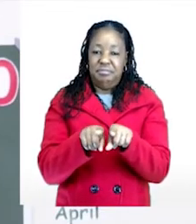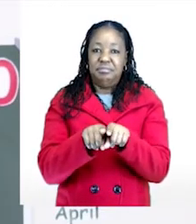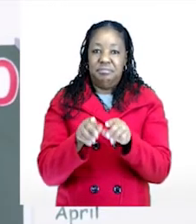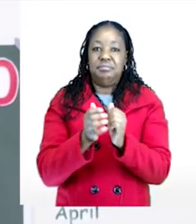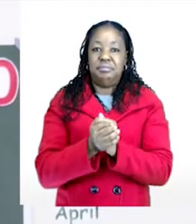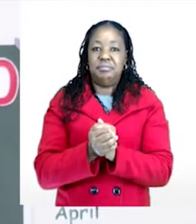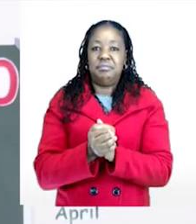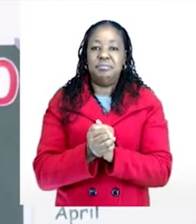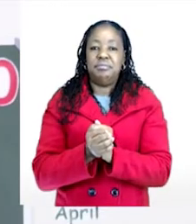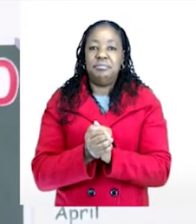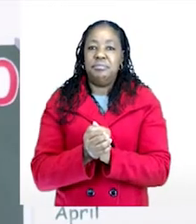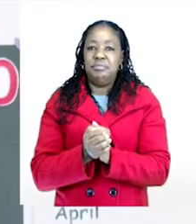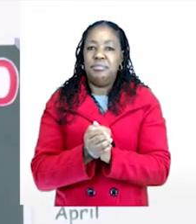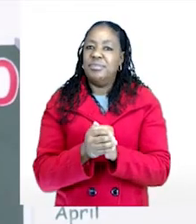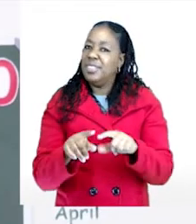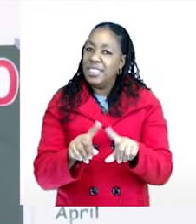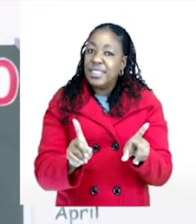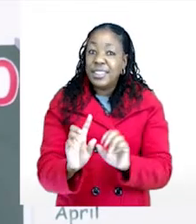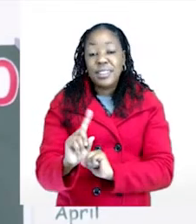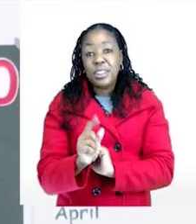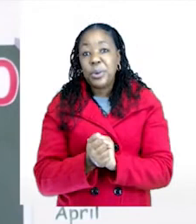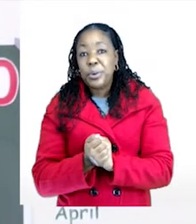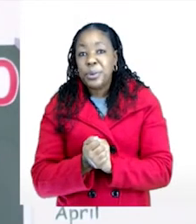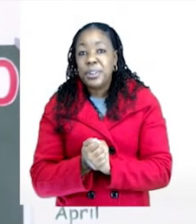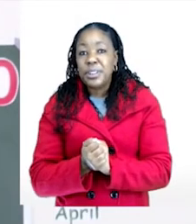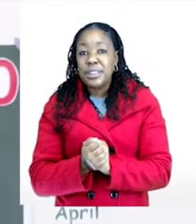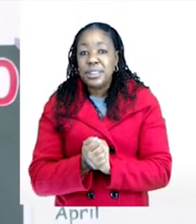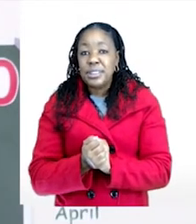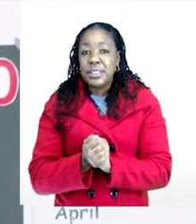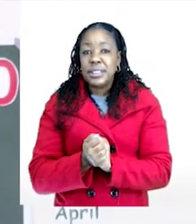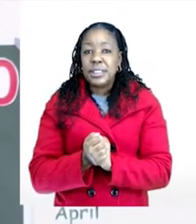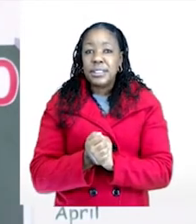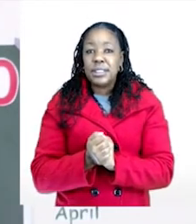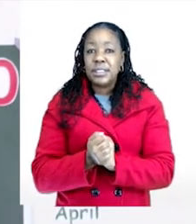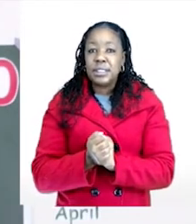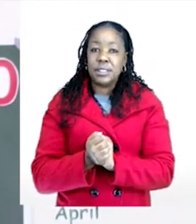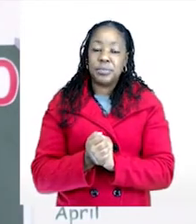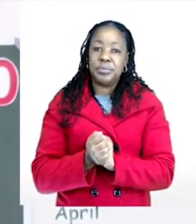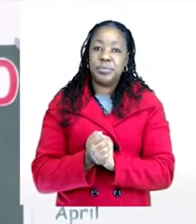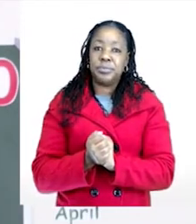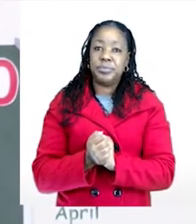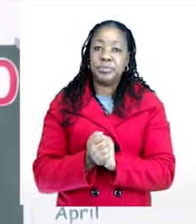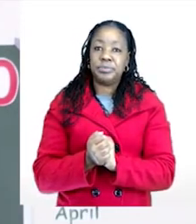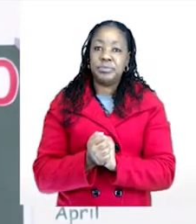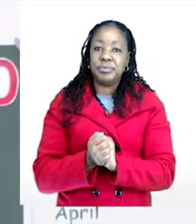size. Now let's look and see what else do these buckets